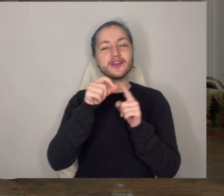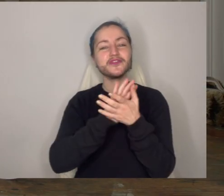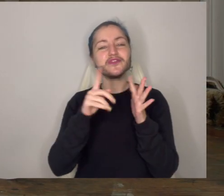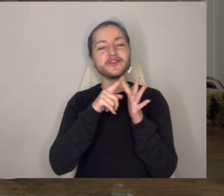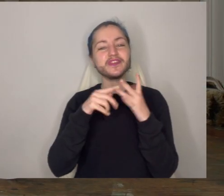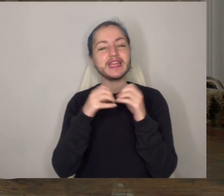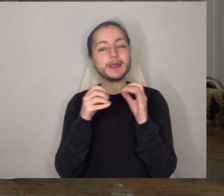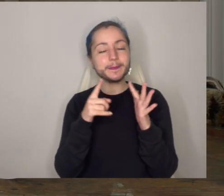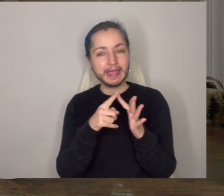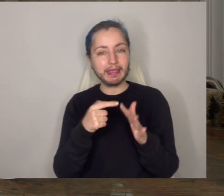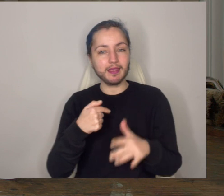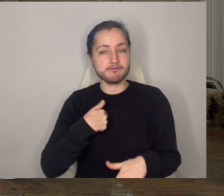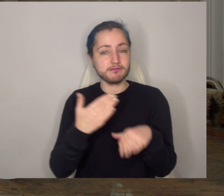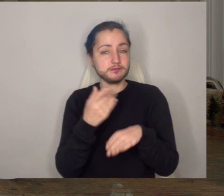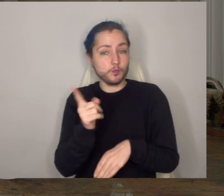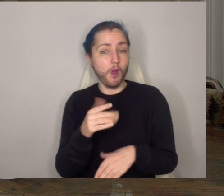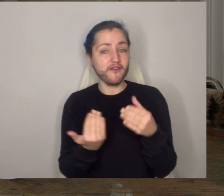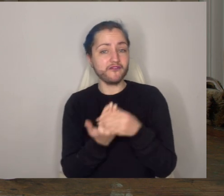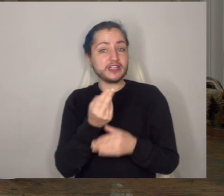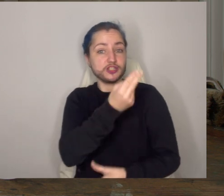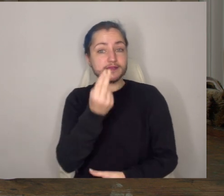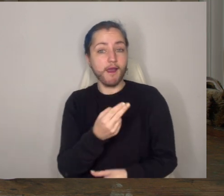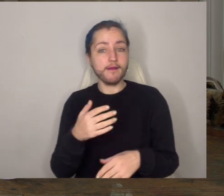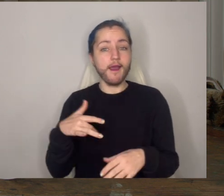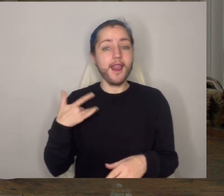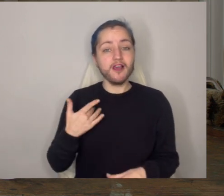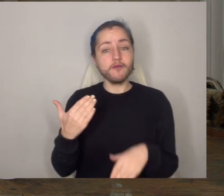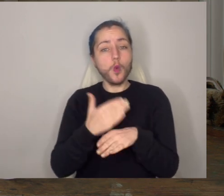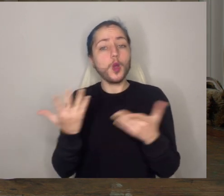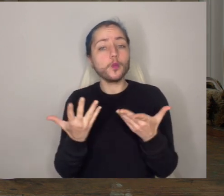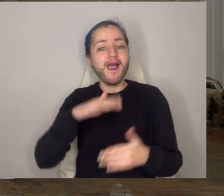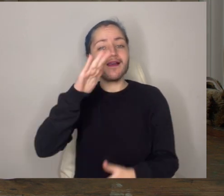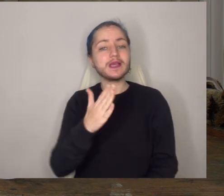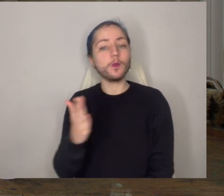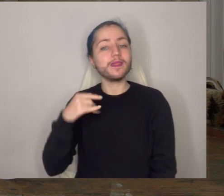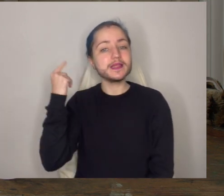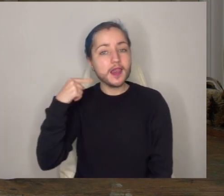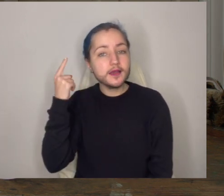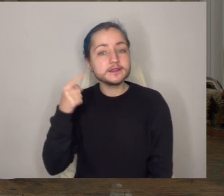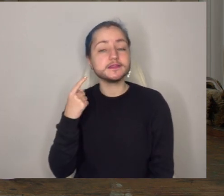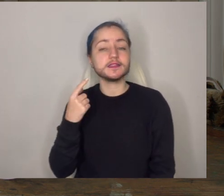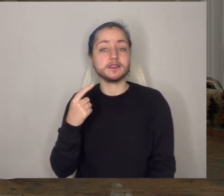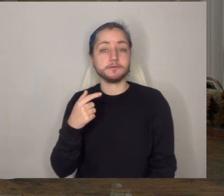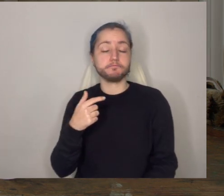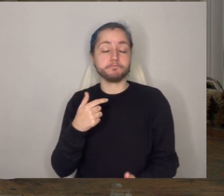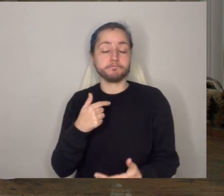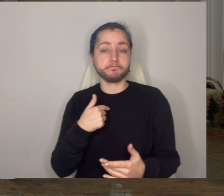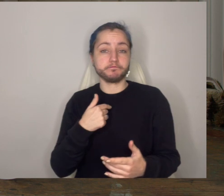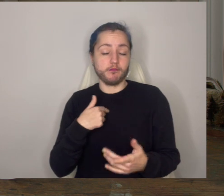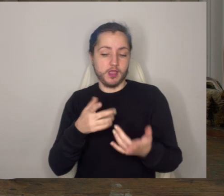Phoebe, and I'm a fashion designer living and working in Southeast London. We work a lot with